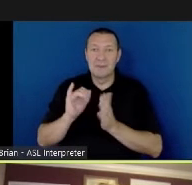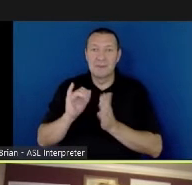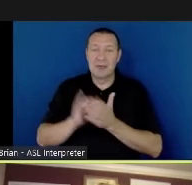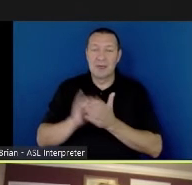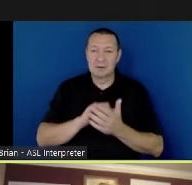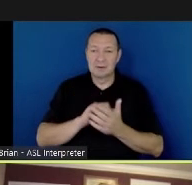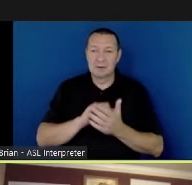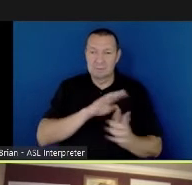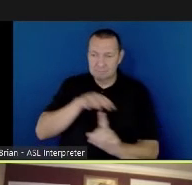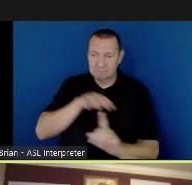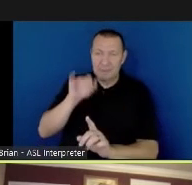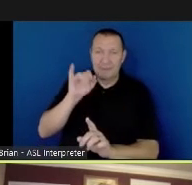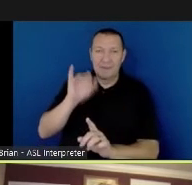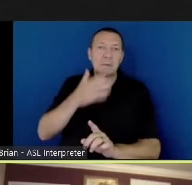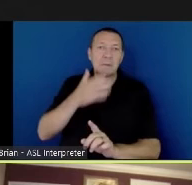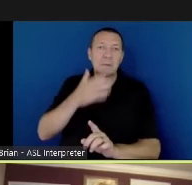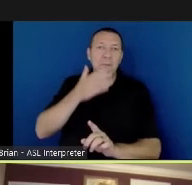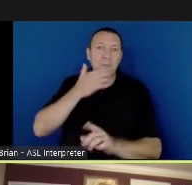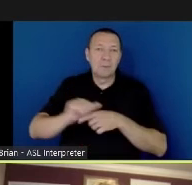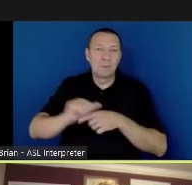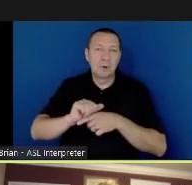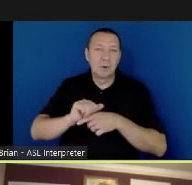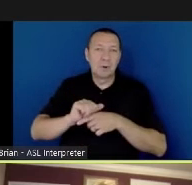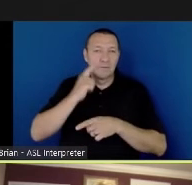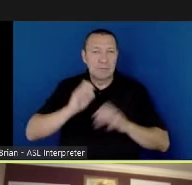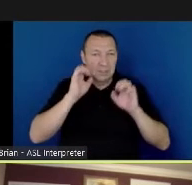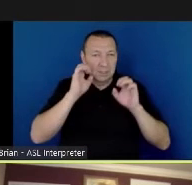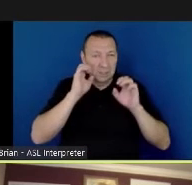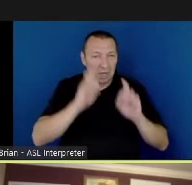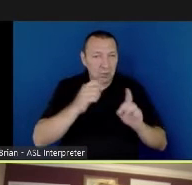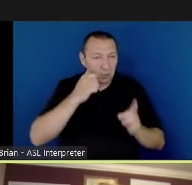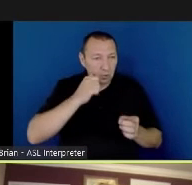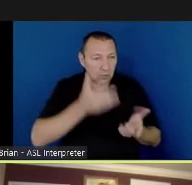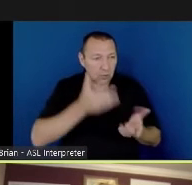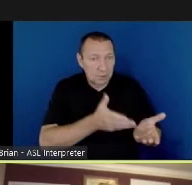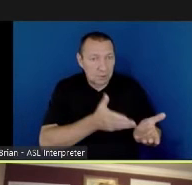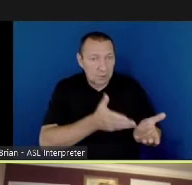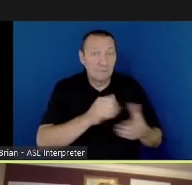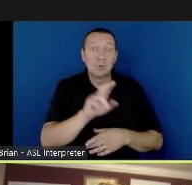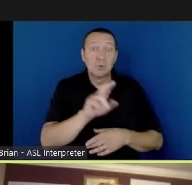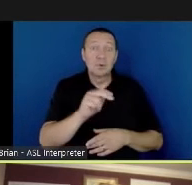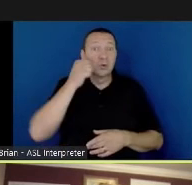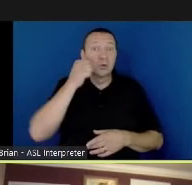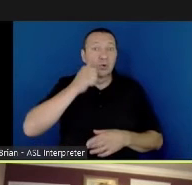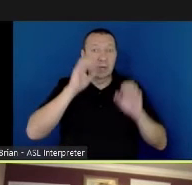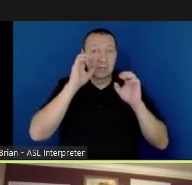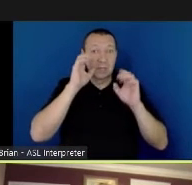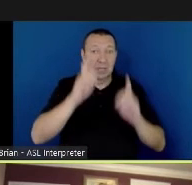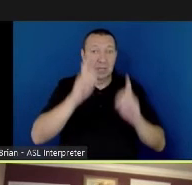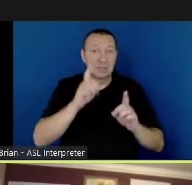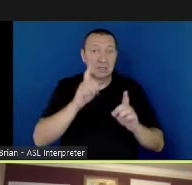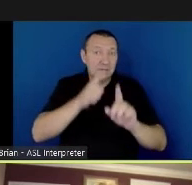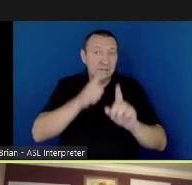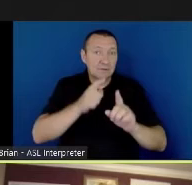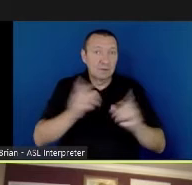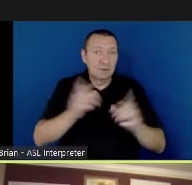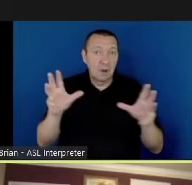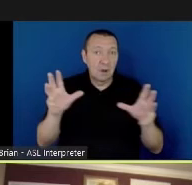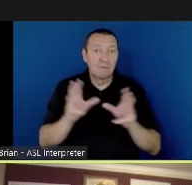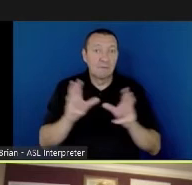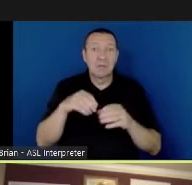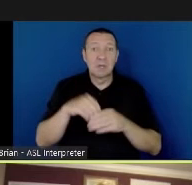best practice approach to girls' education at the United Nations Girls Education Initiative Conference in Dakar,